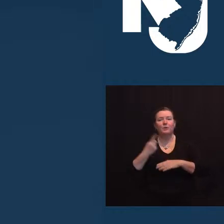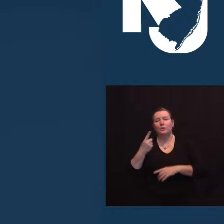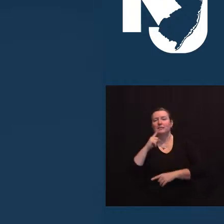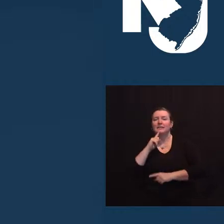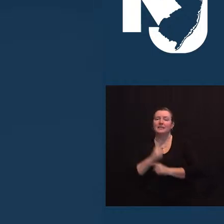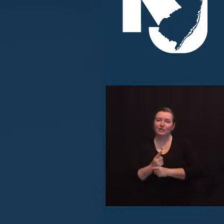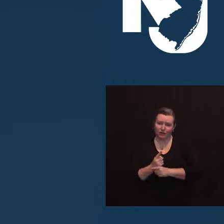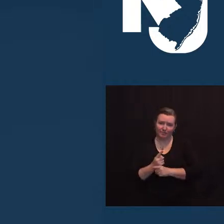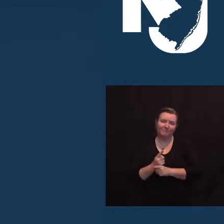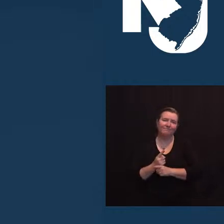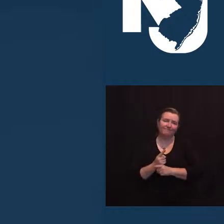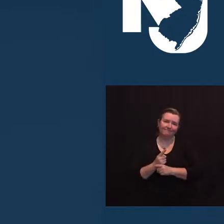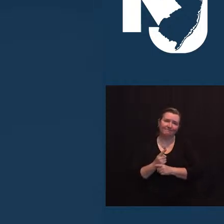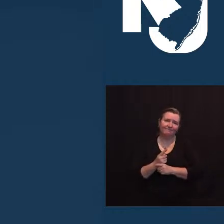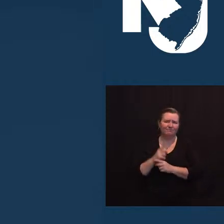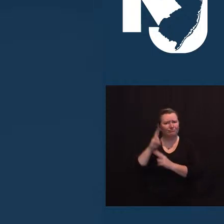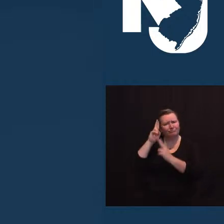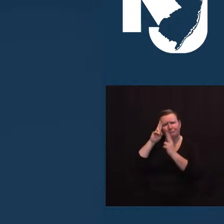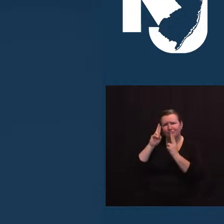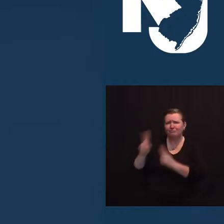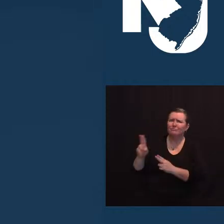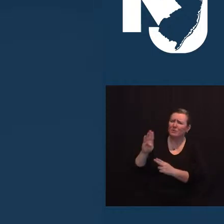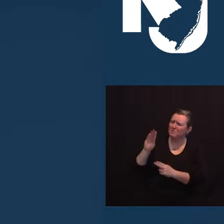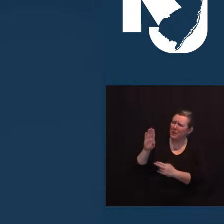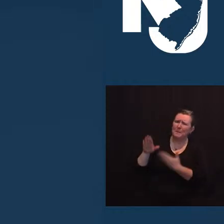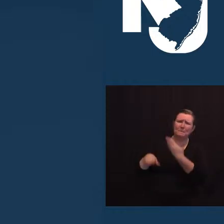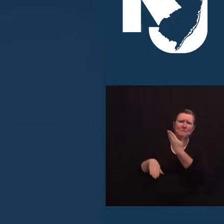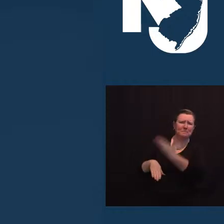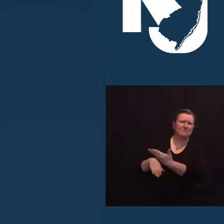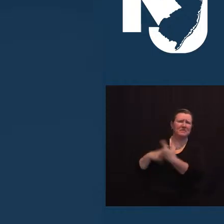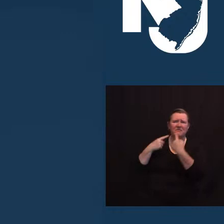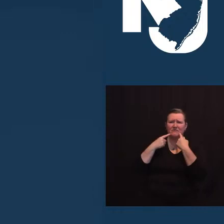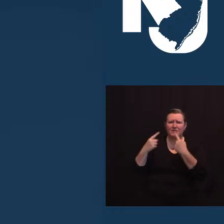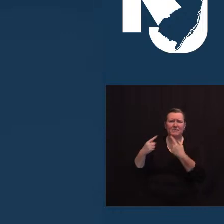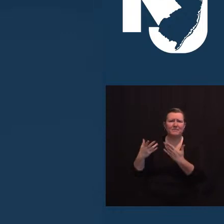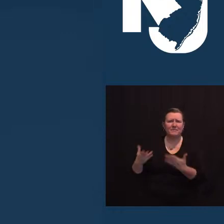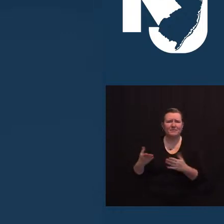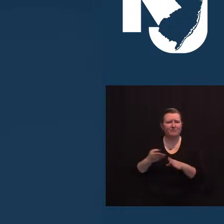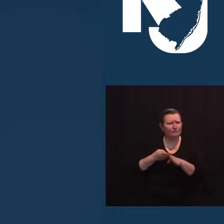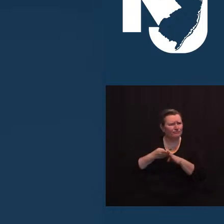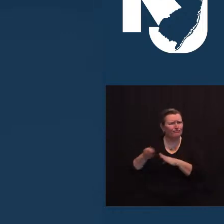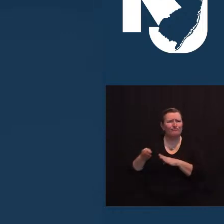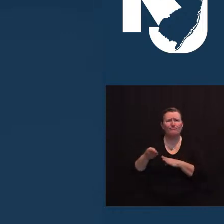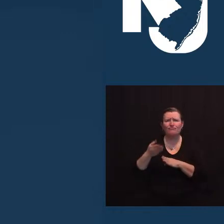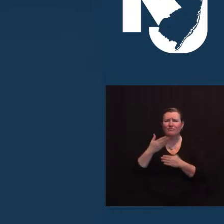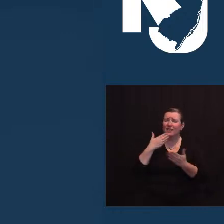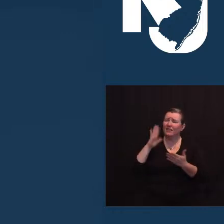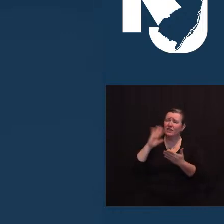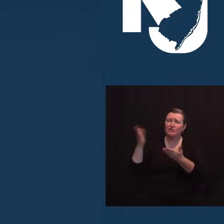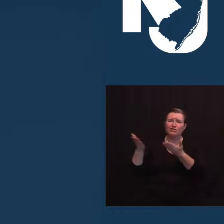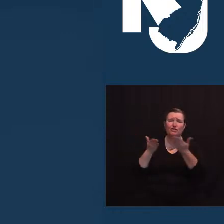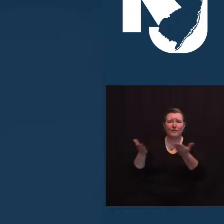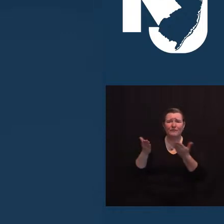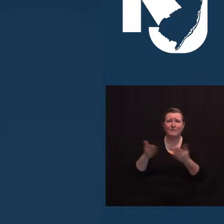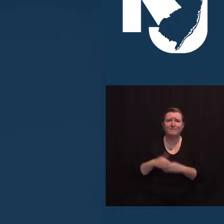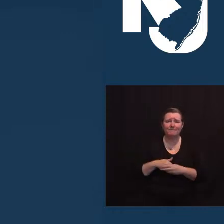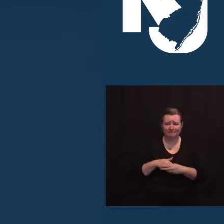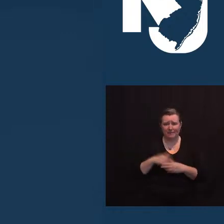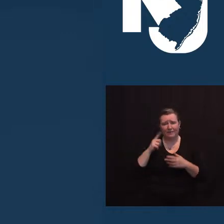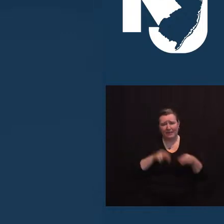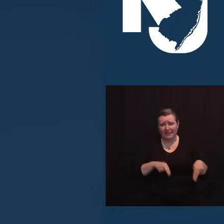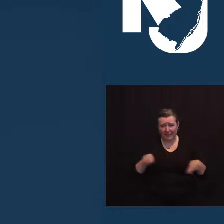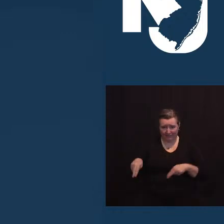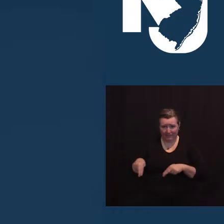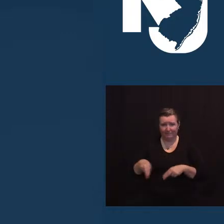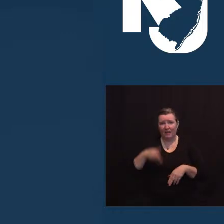honor Bob and his legendary career. We thank him for his service to our nation, and may God bless and watch over him. And last but